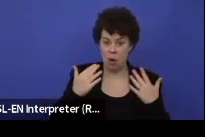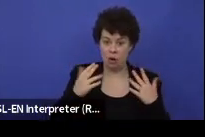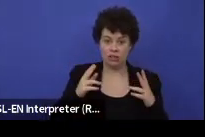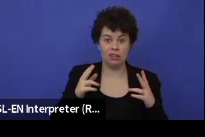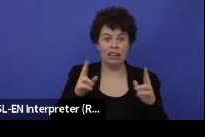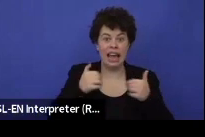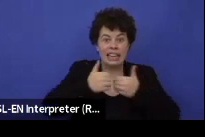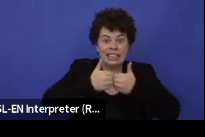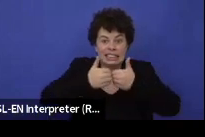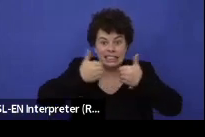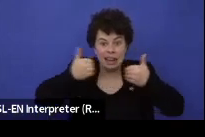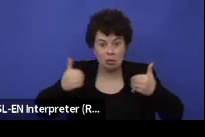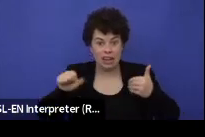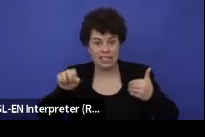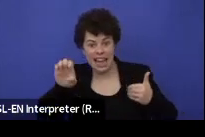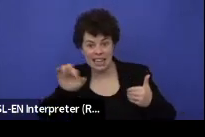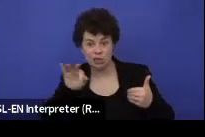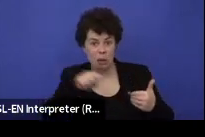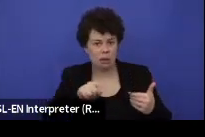two.